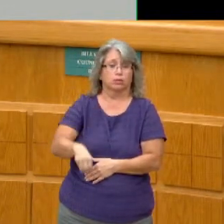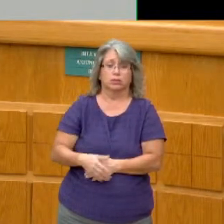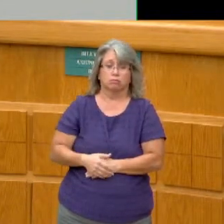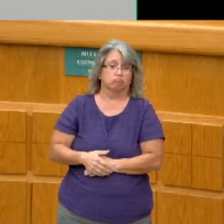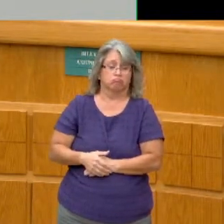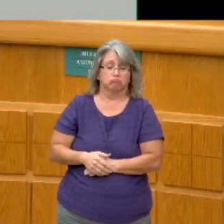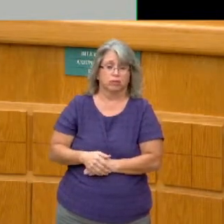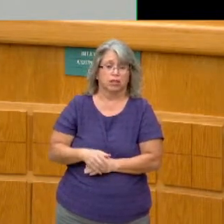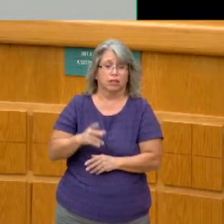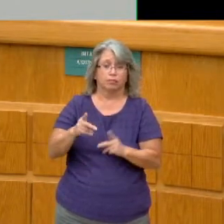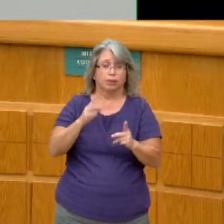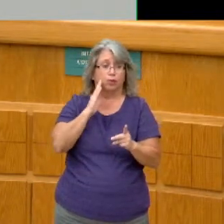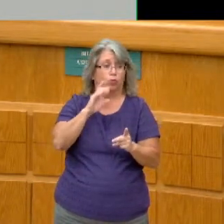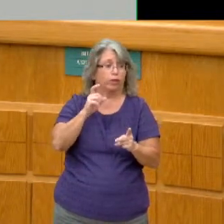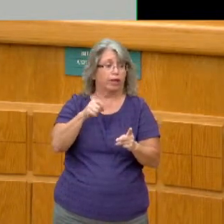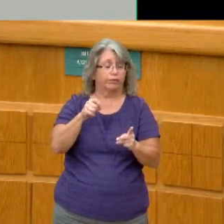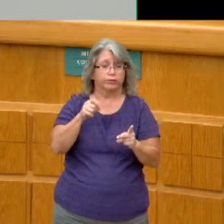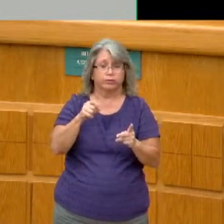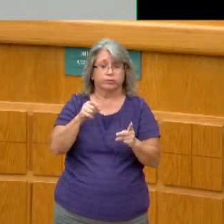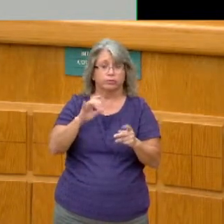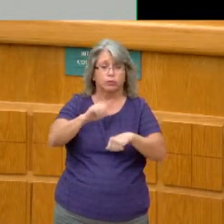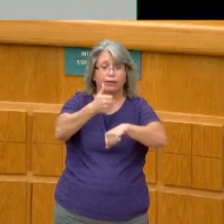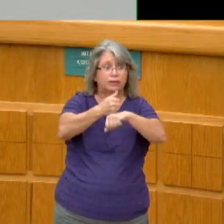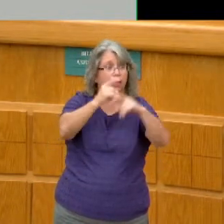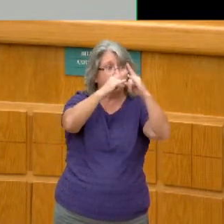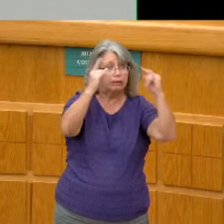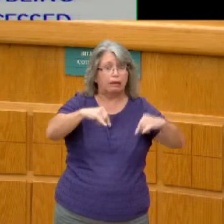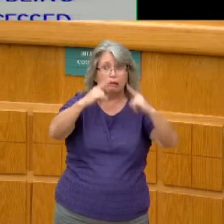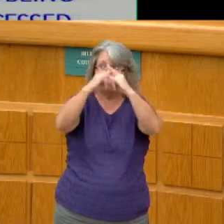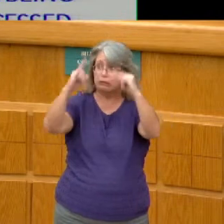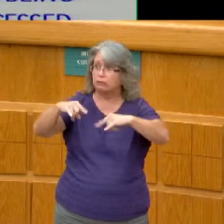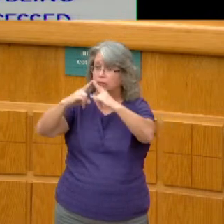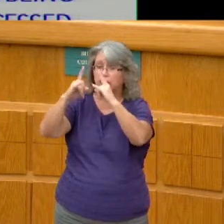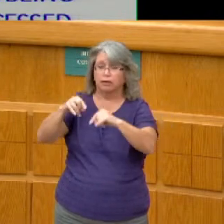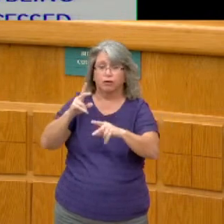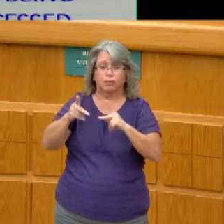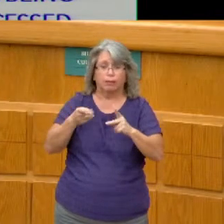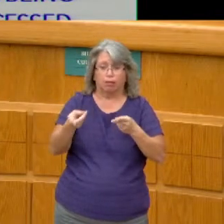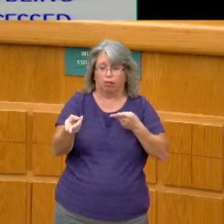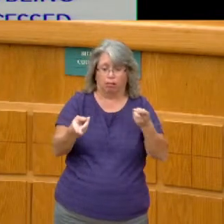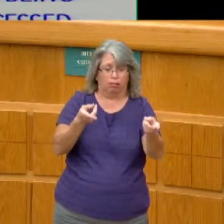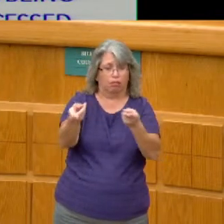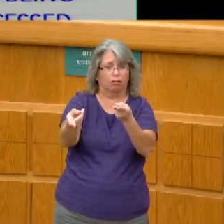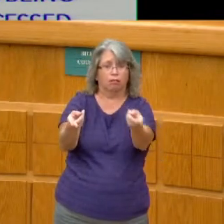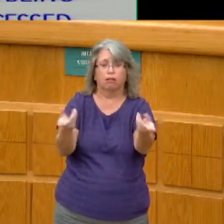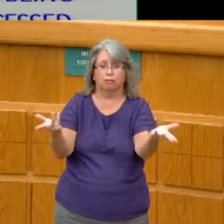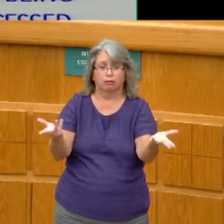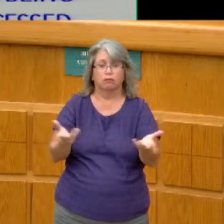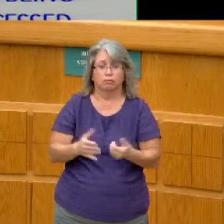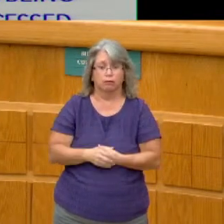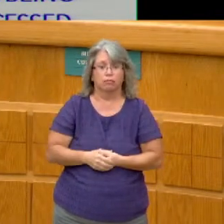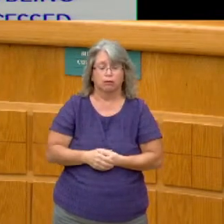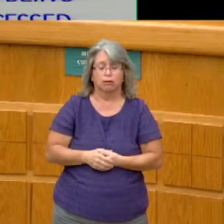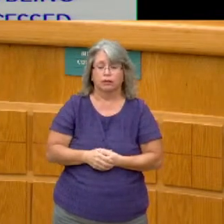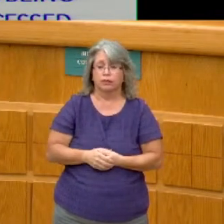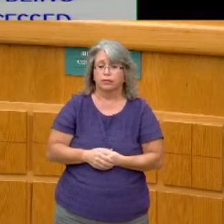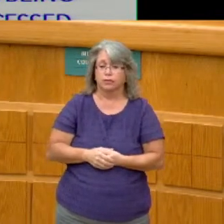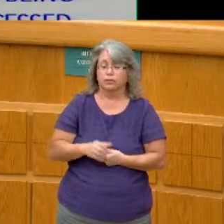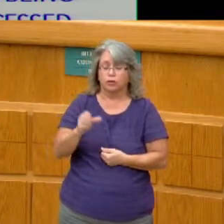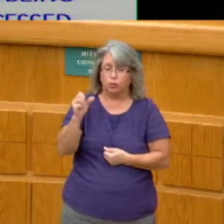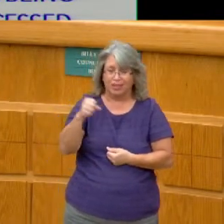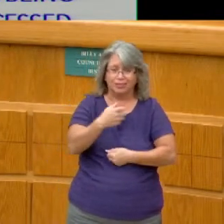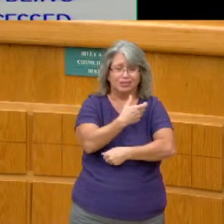the parking garages and tents around the hospitals. So the vaccines definitely had a big impact. Here we have the trend